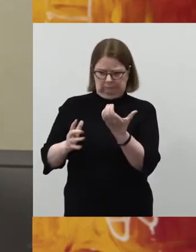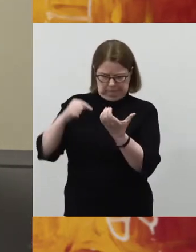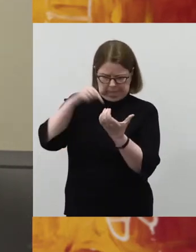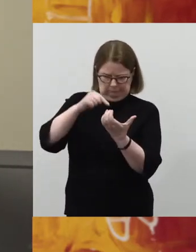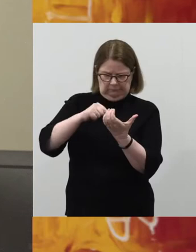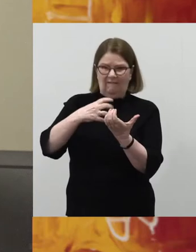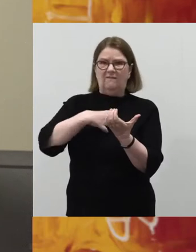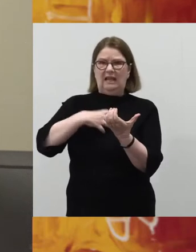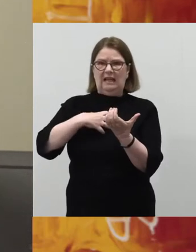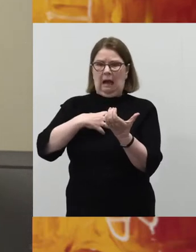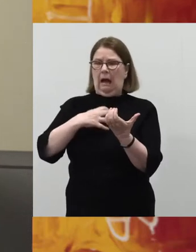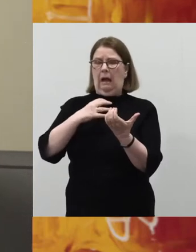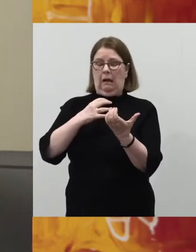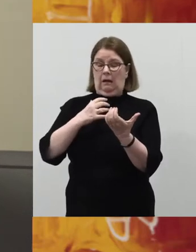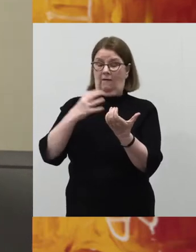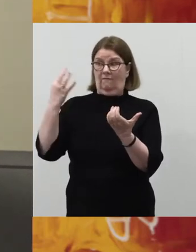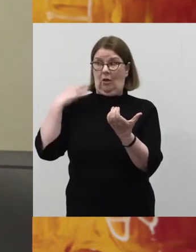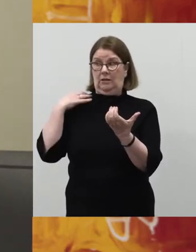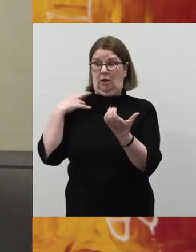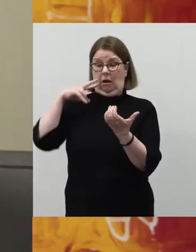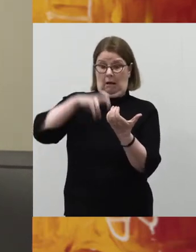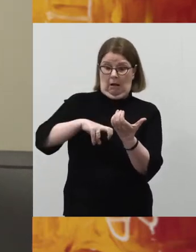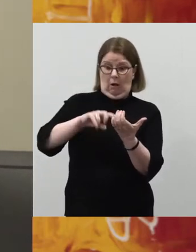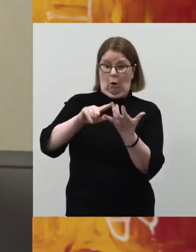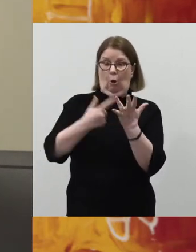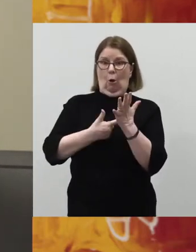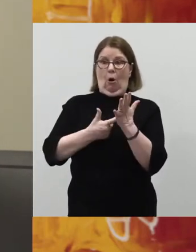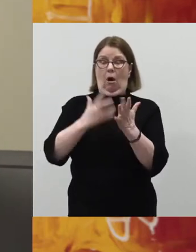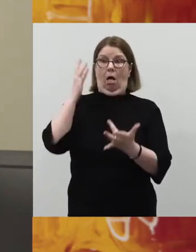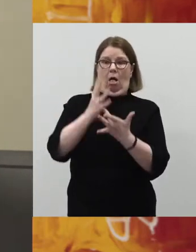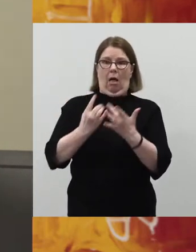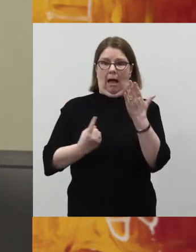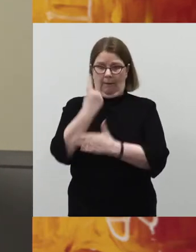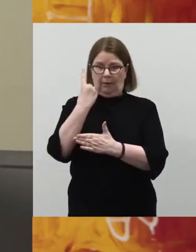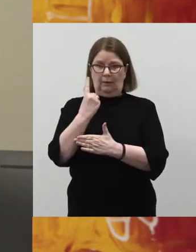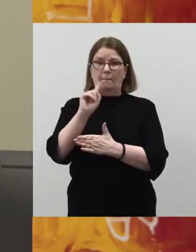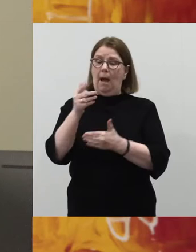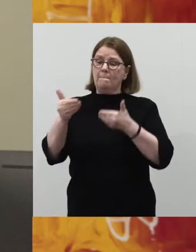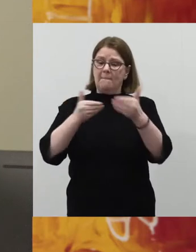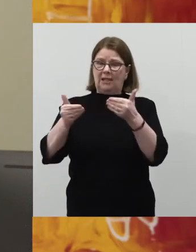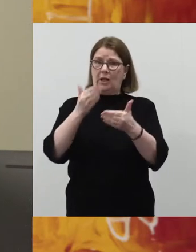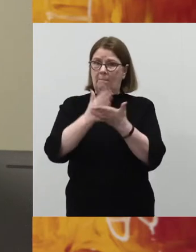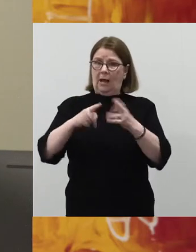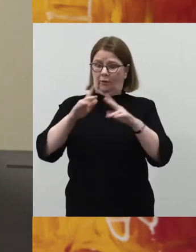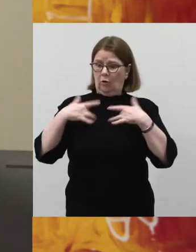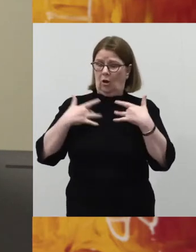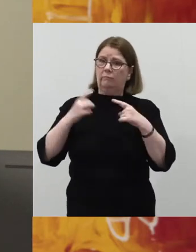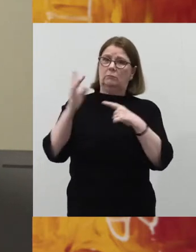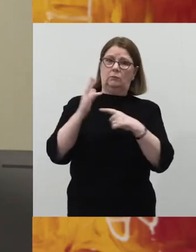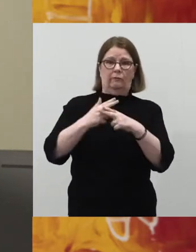Everybody has a dark side, a place of fear and dread they go to voluntarily or